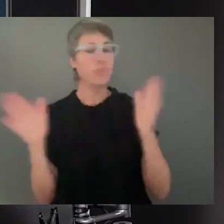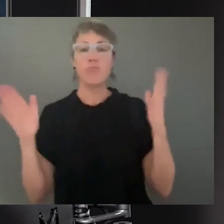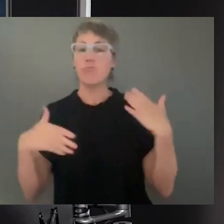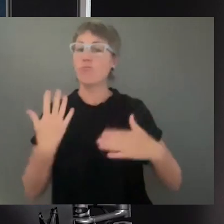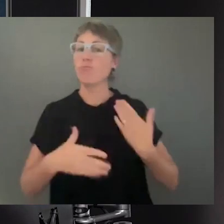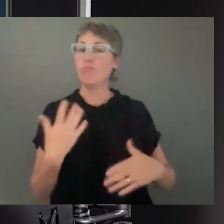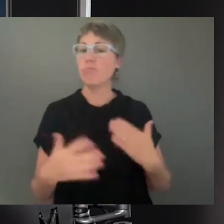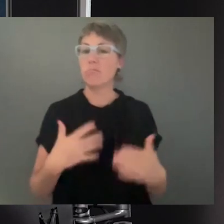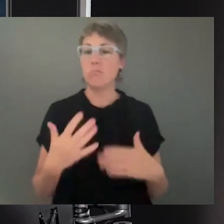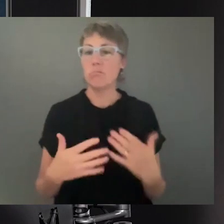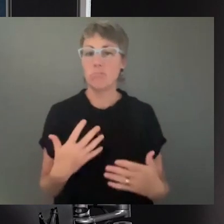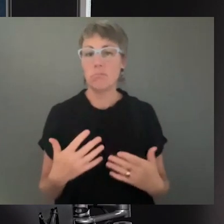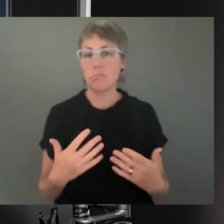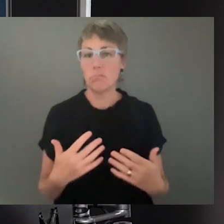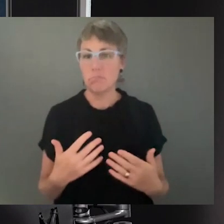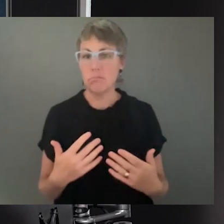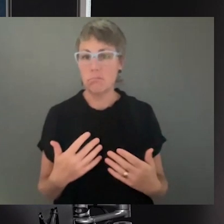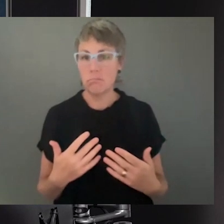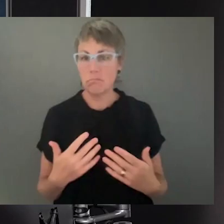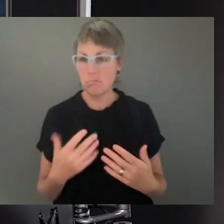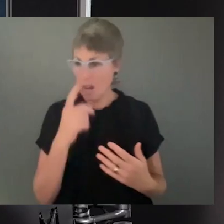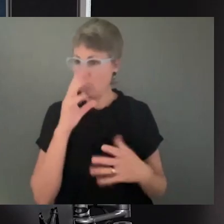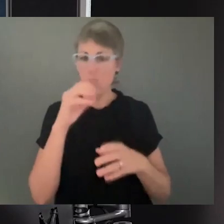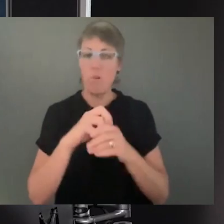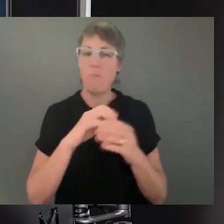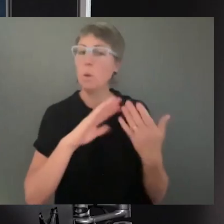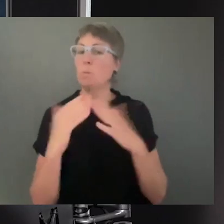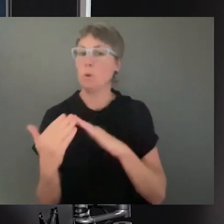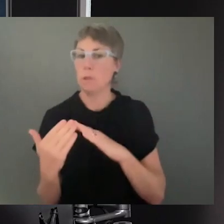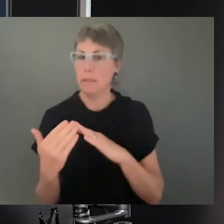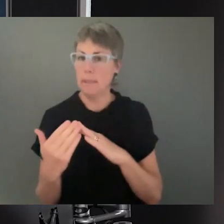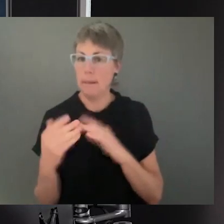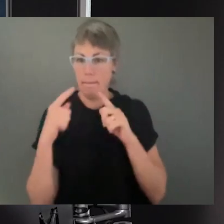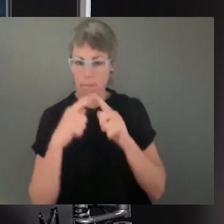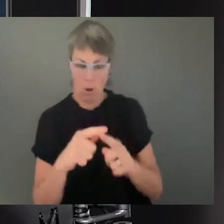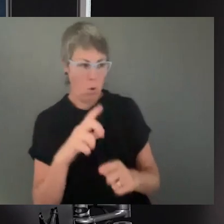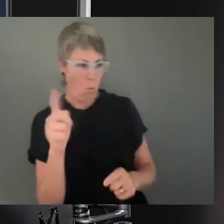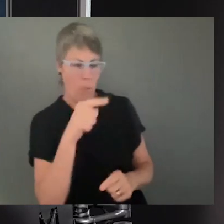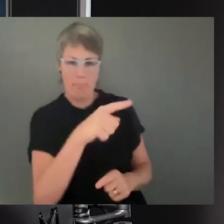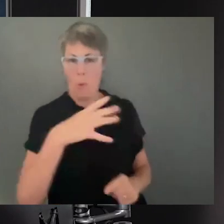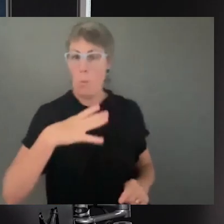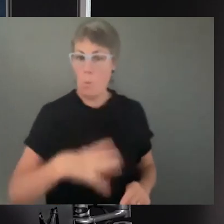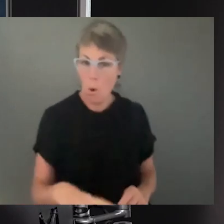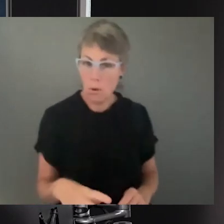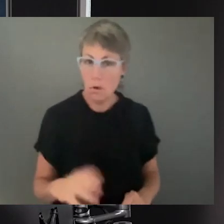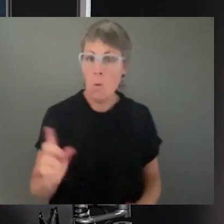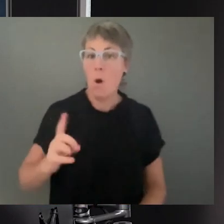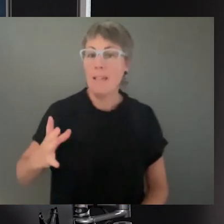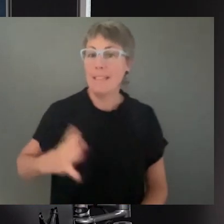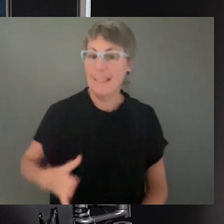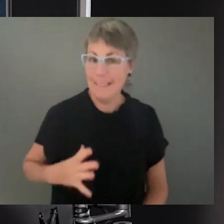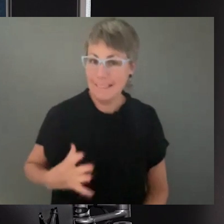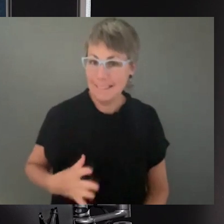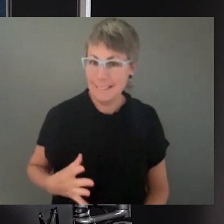in any way that is right for them. And that's the most important part. It's about what's right for what we need and